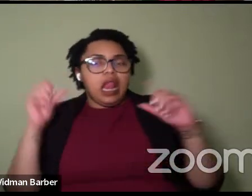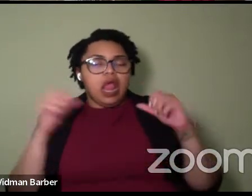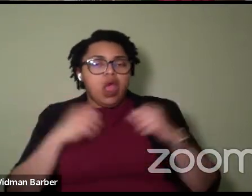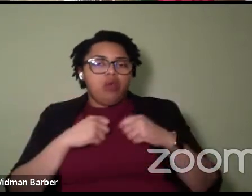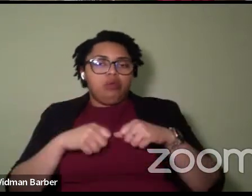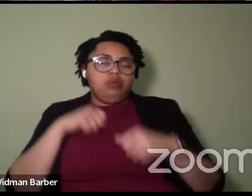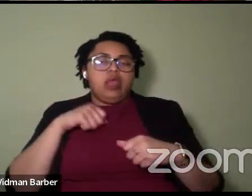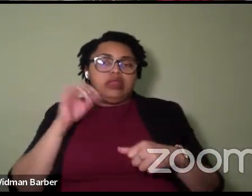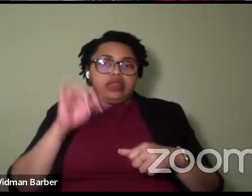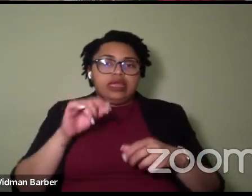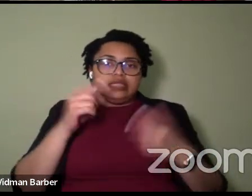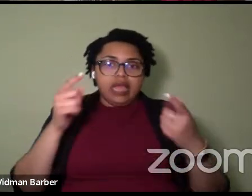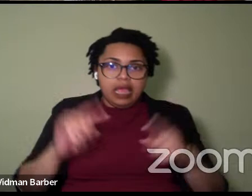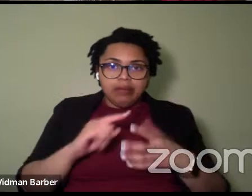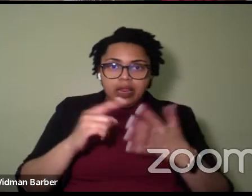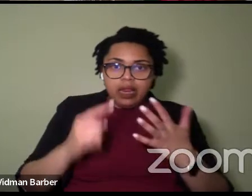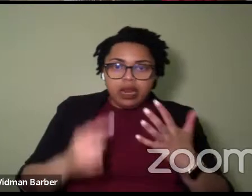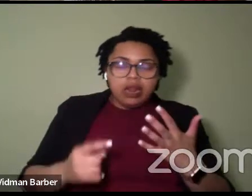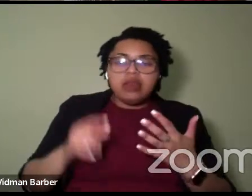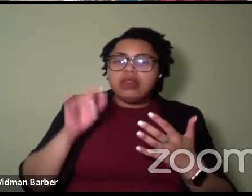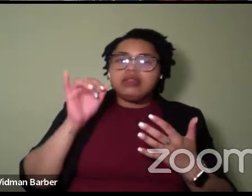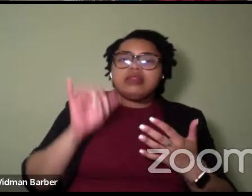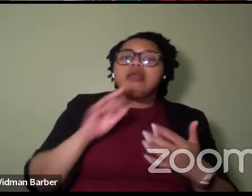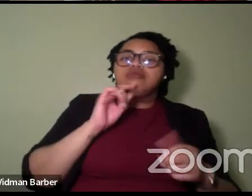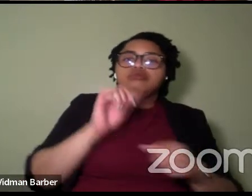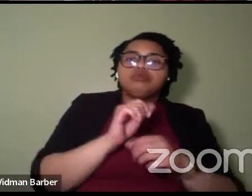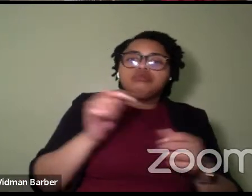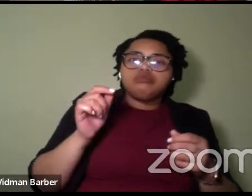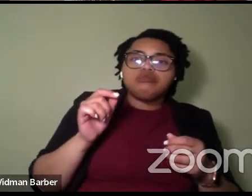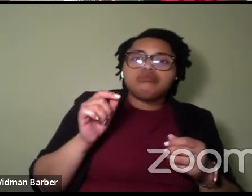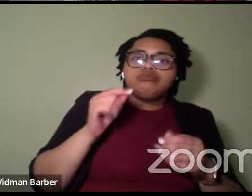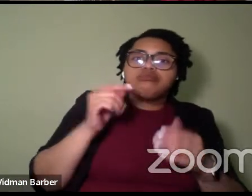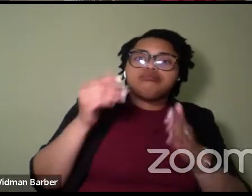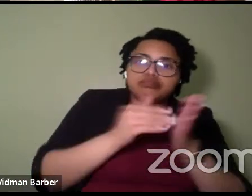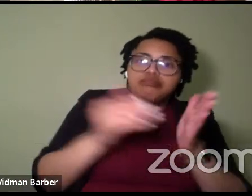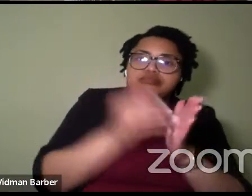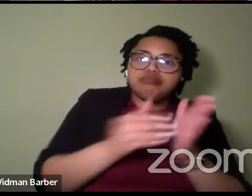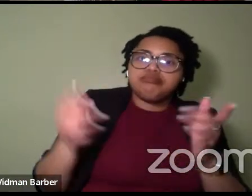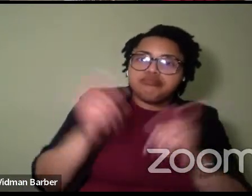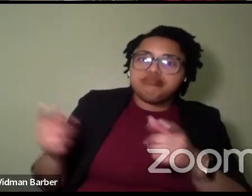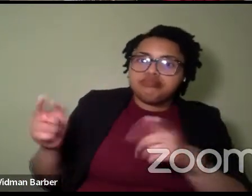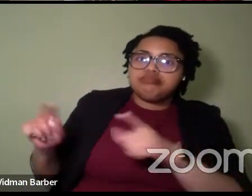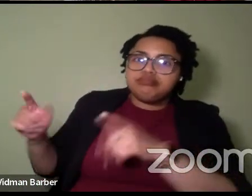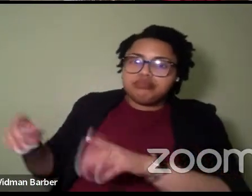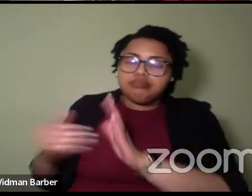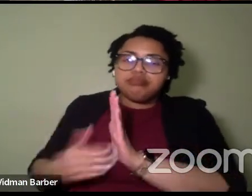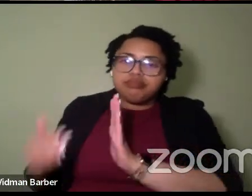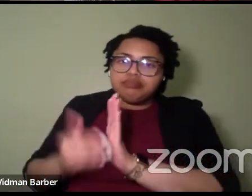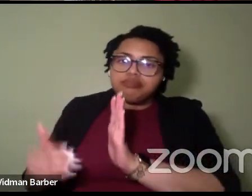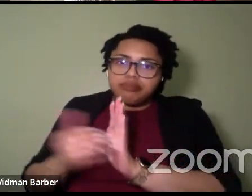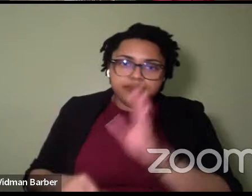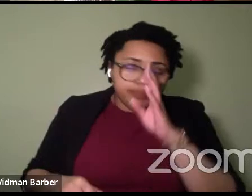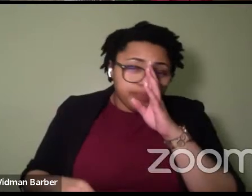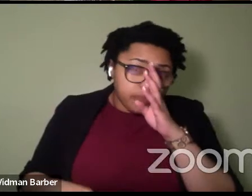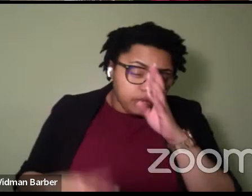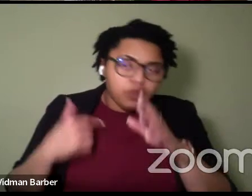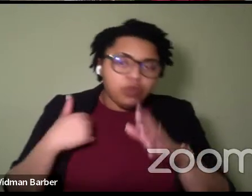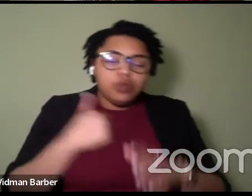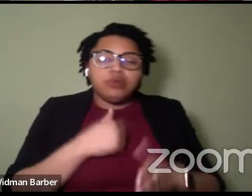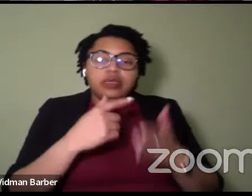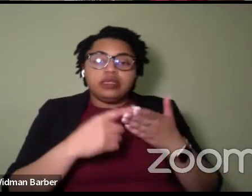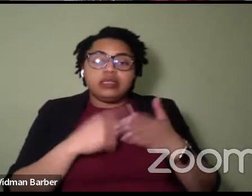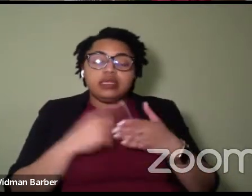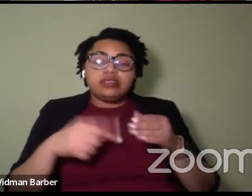then these things are perpetuating. And so we know that now, since again, we're talking about the racial awakening, we do have truth tellers